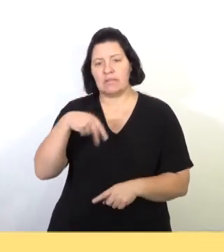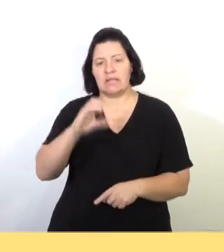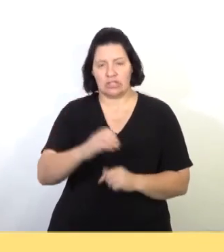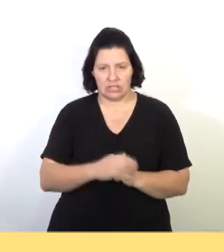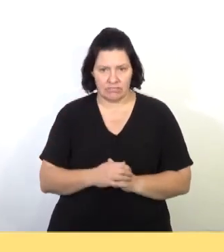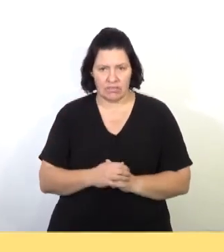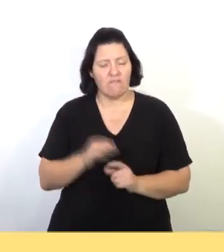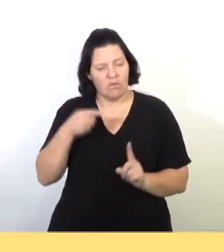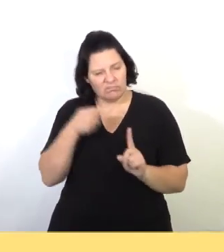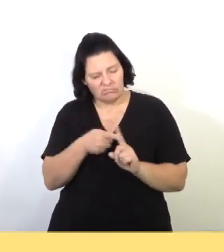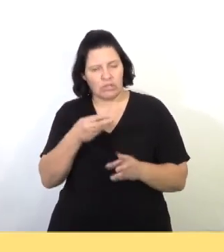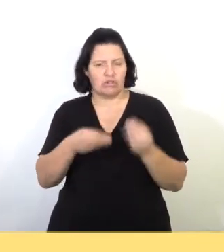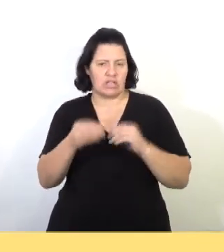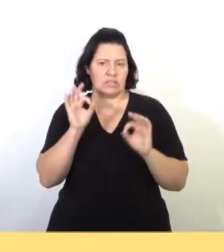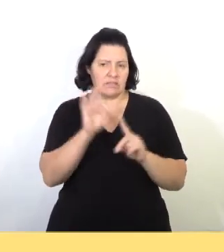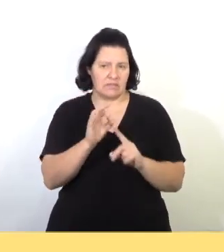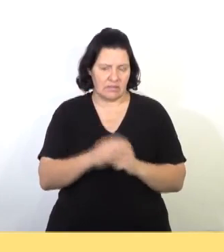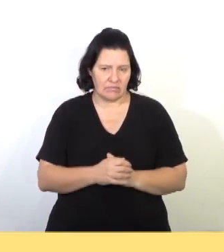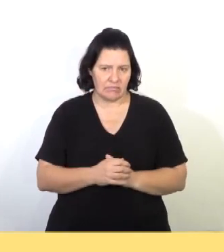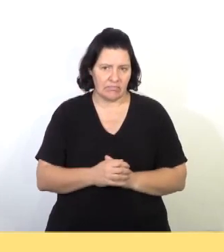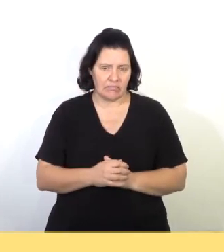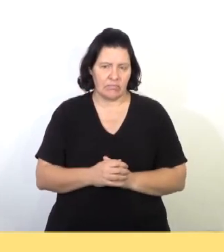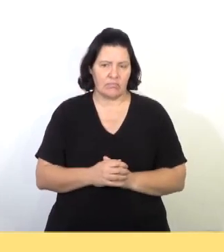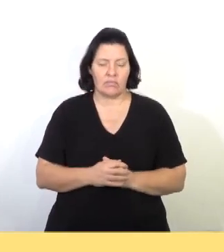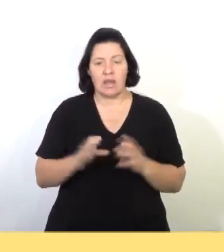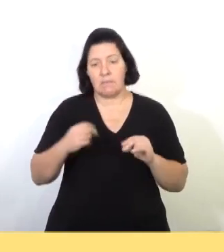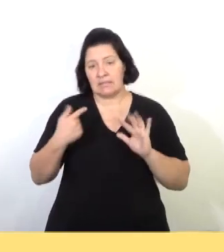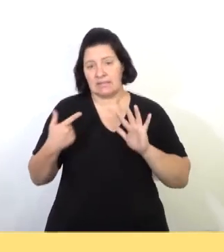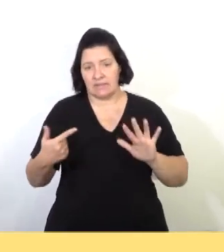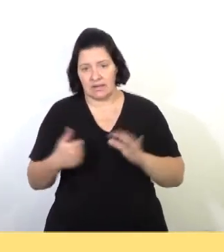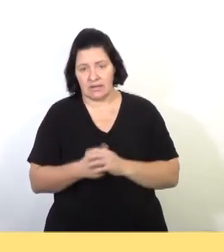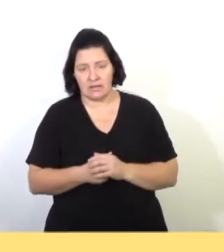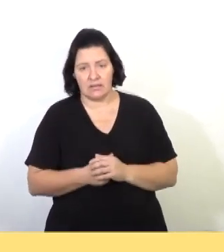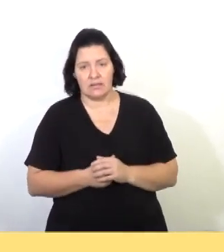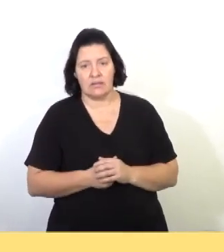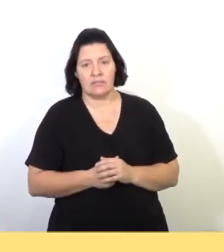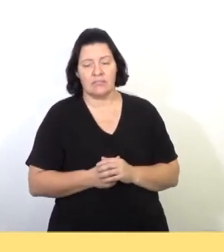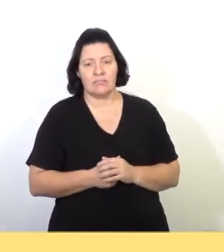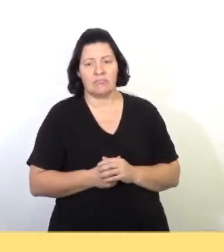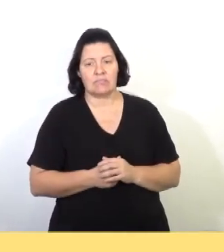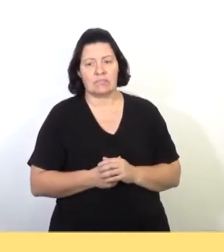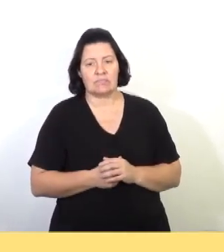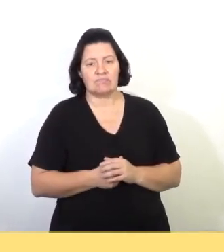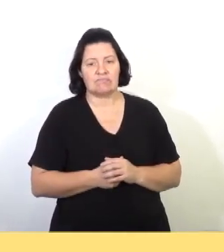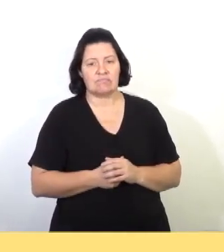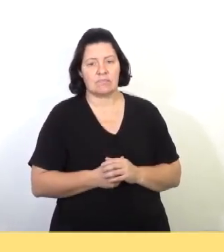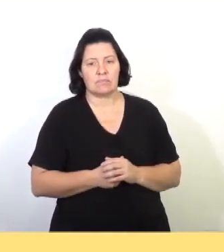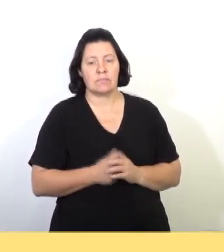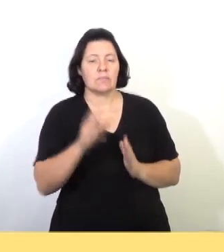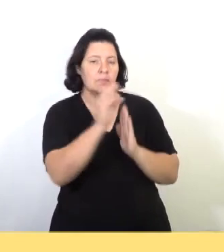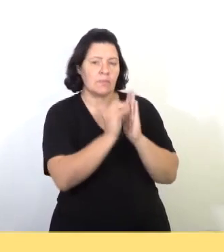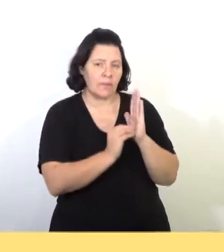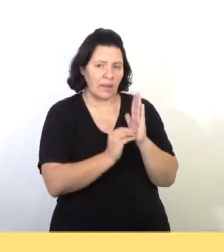petty cash on that particular transaction. On number seven, in number seven, we